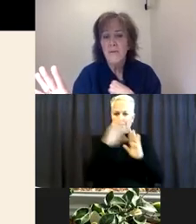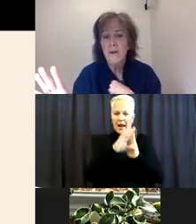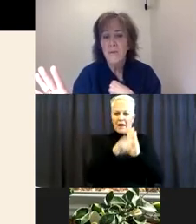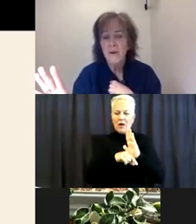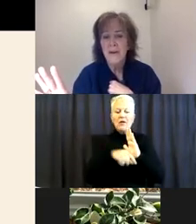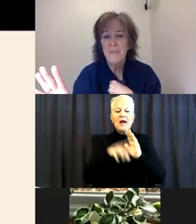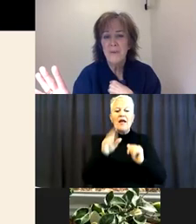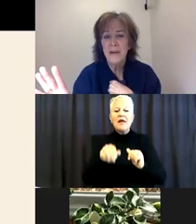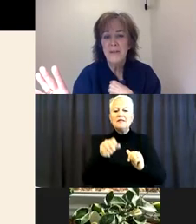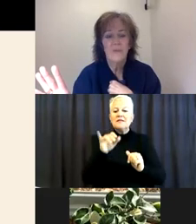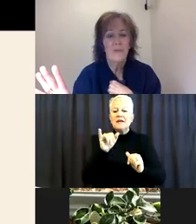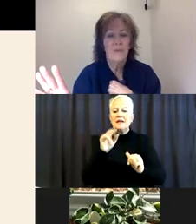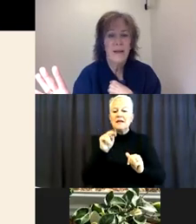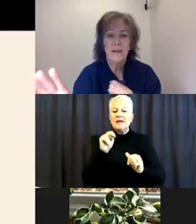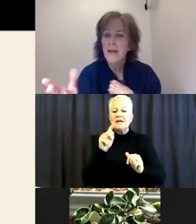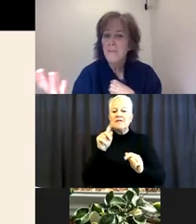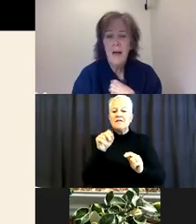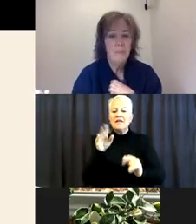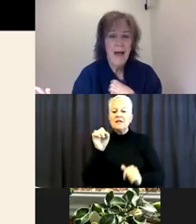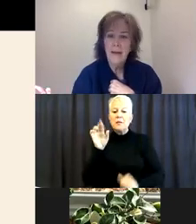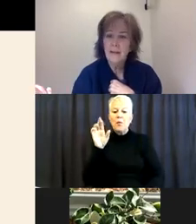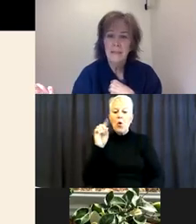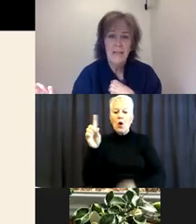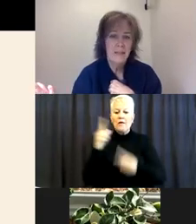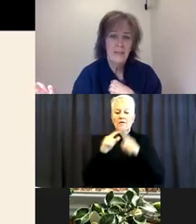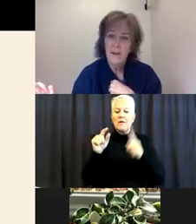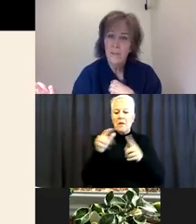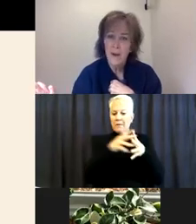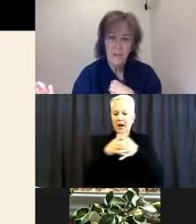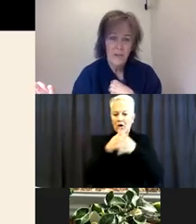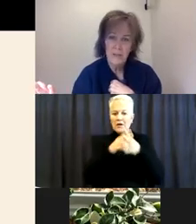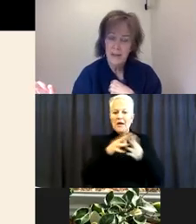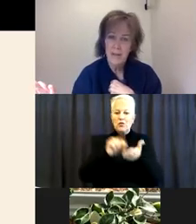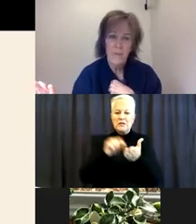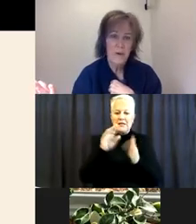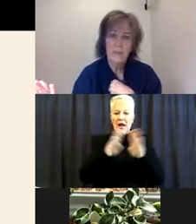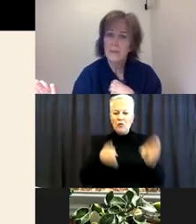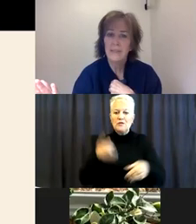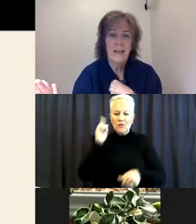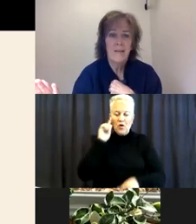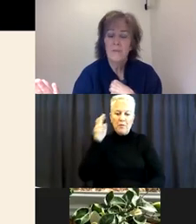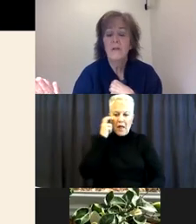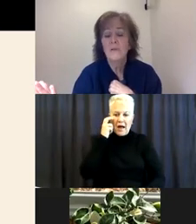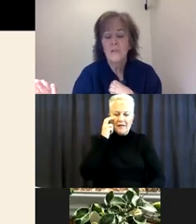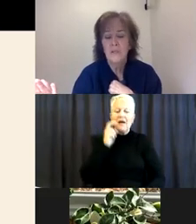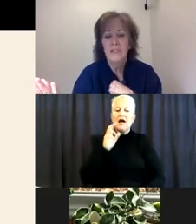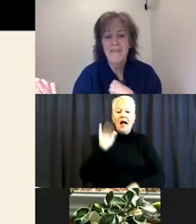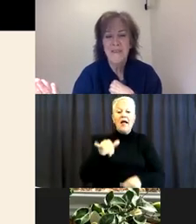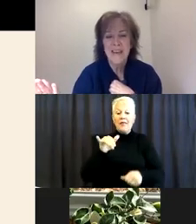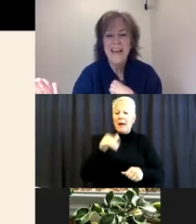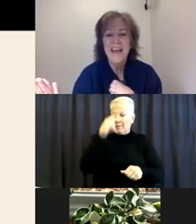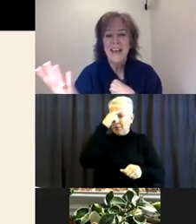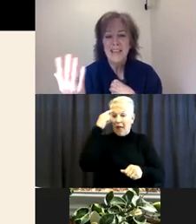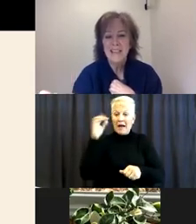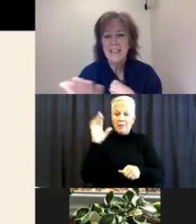Invisiboard from American Printing House for the Blind. A black science fair project board is the same, close to the same